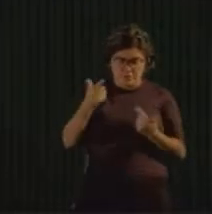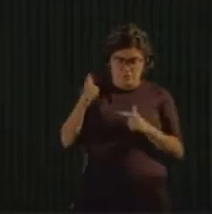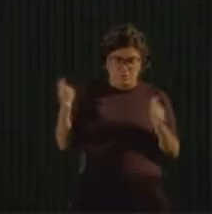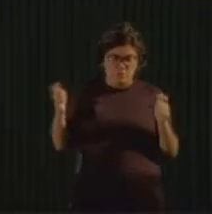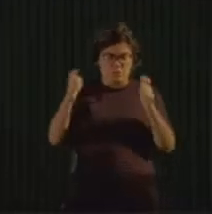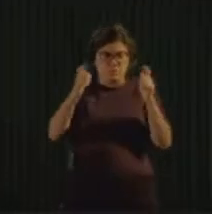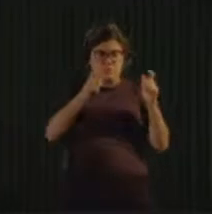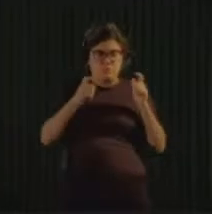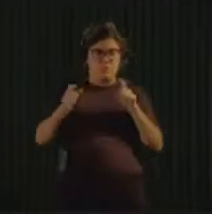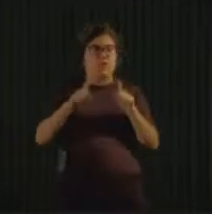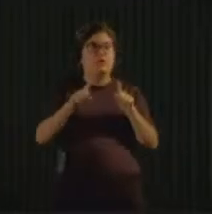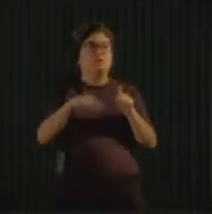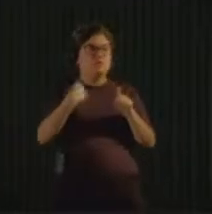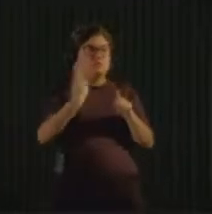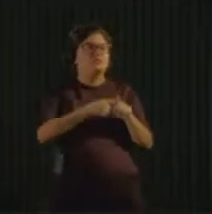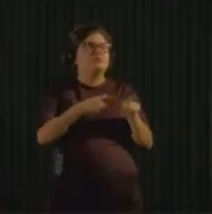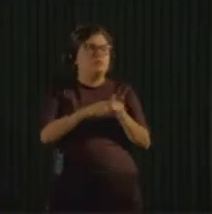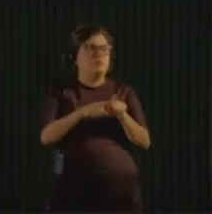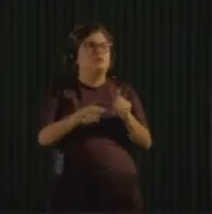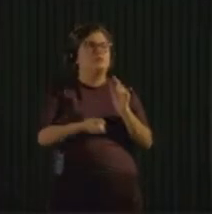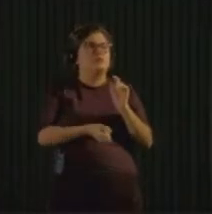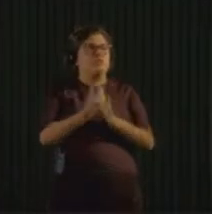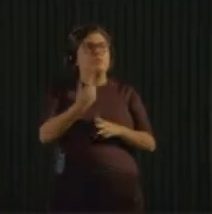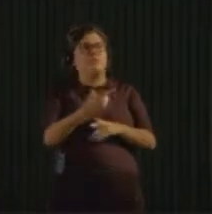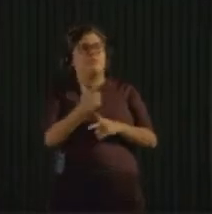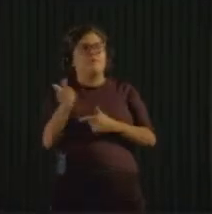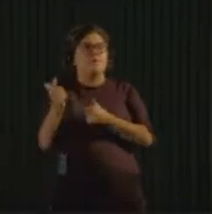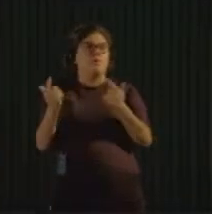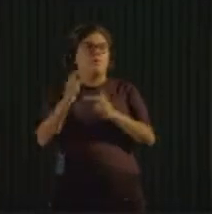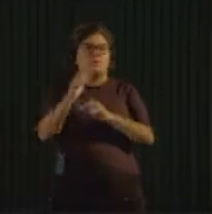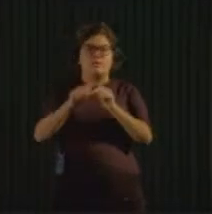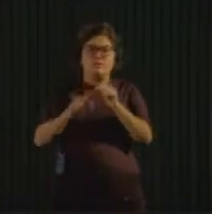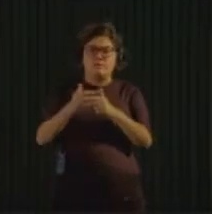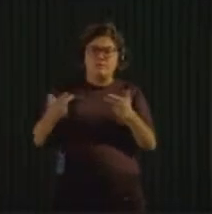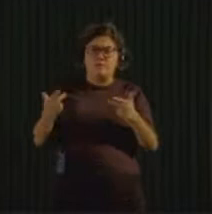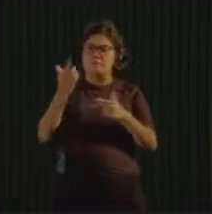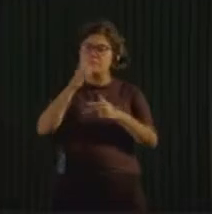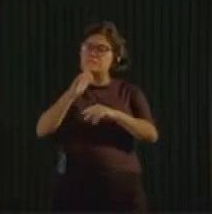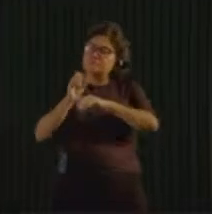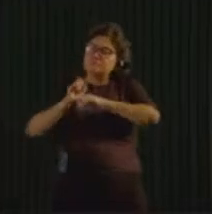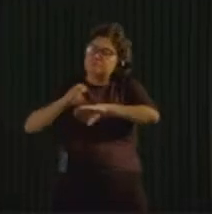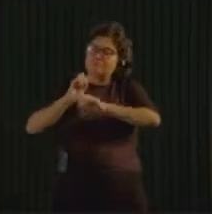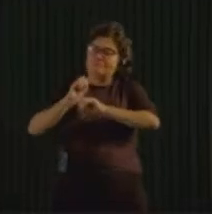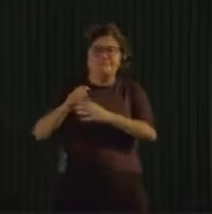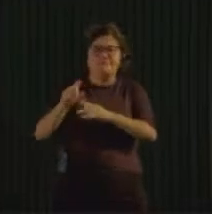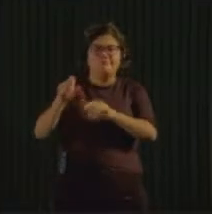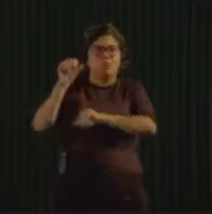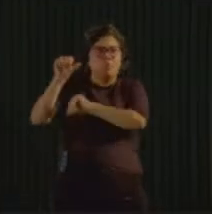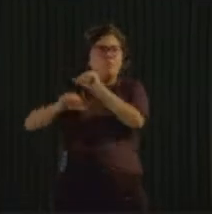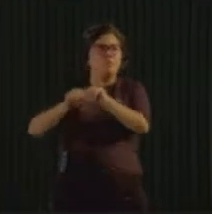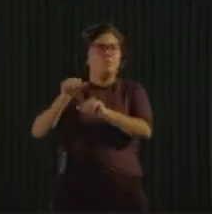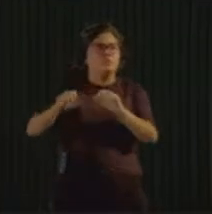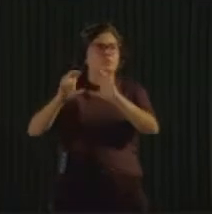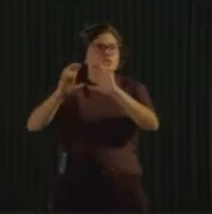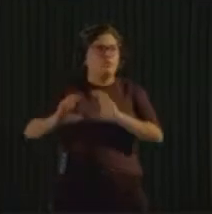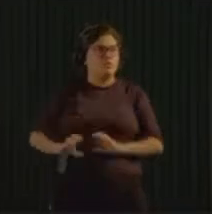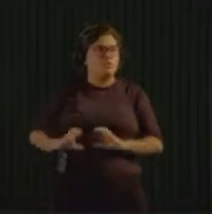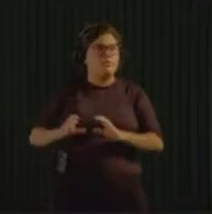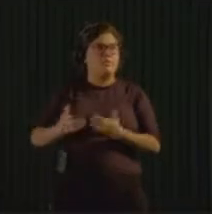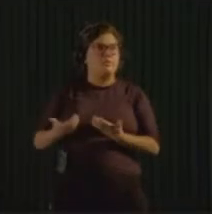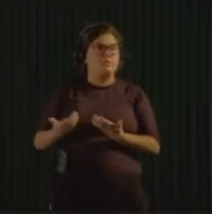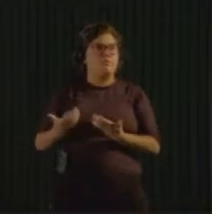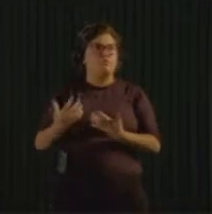tools for educations as well as behavior shift or systemic shift in business or